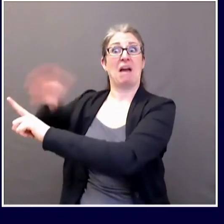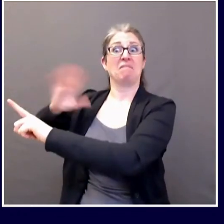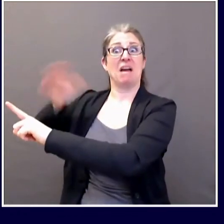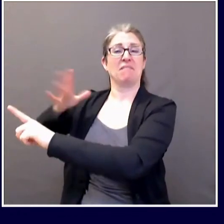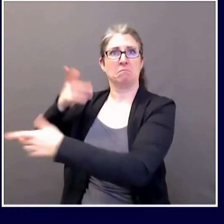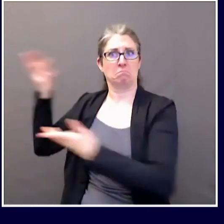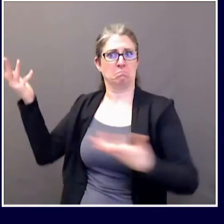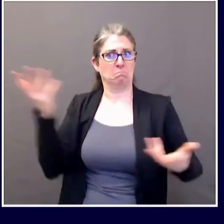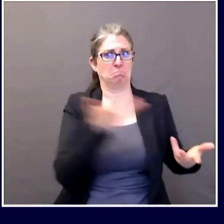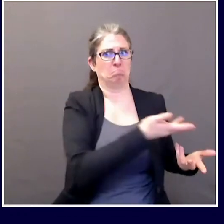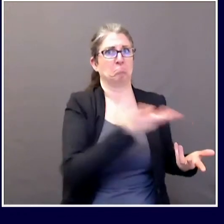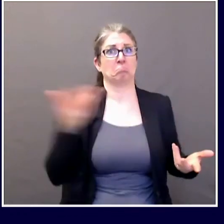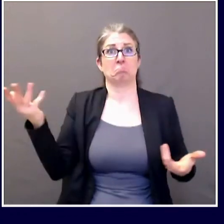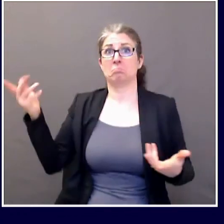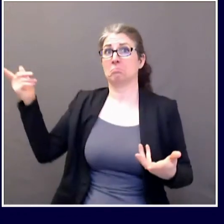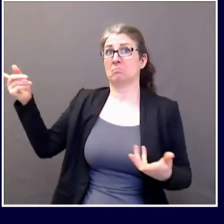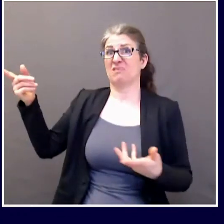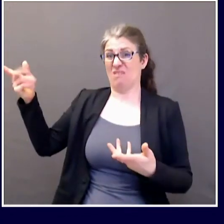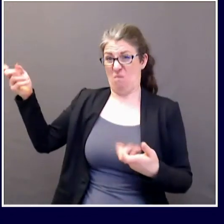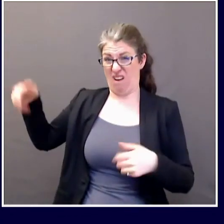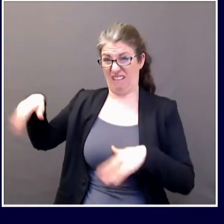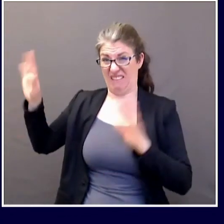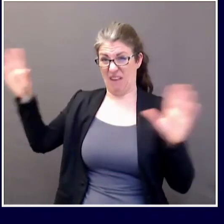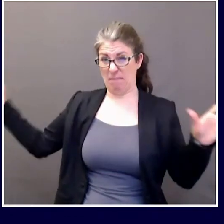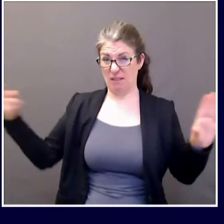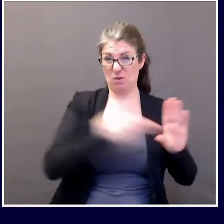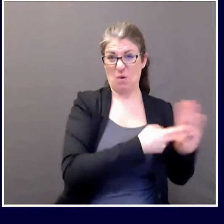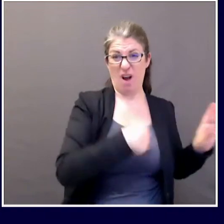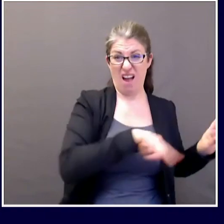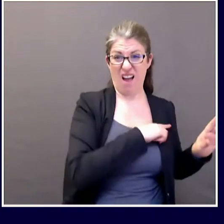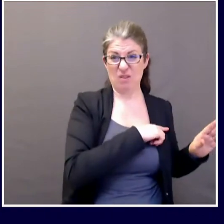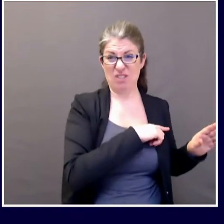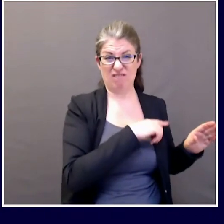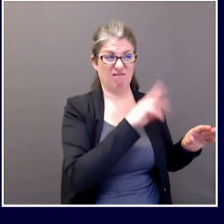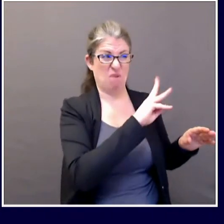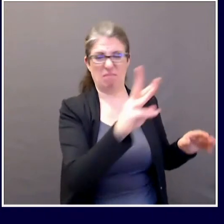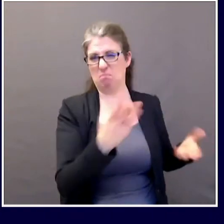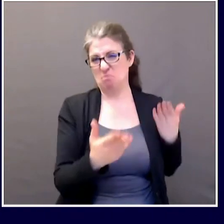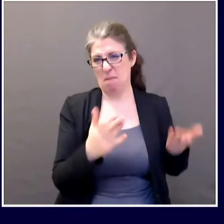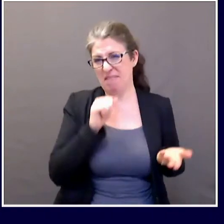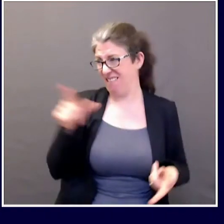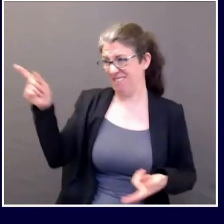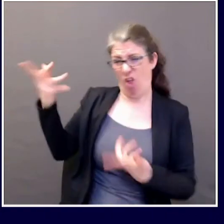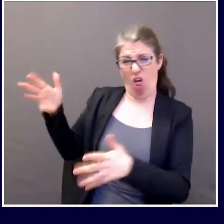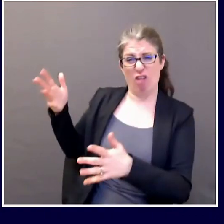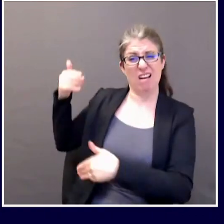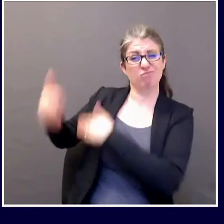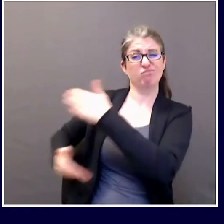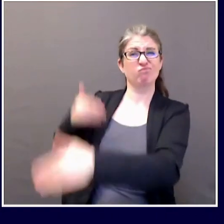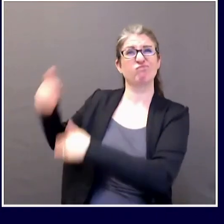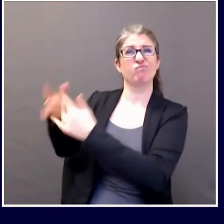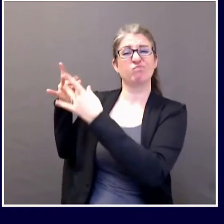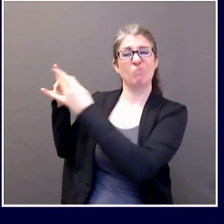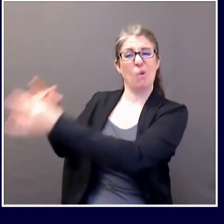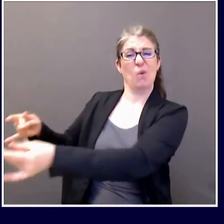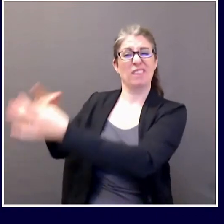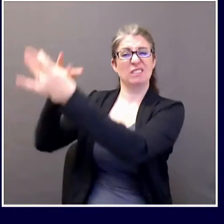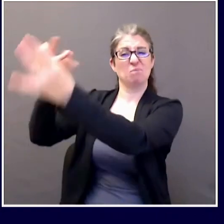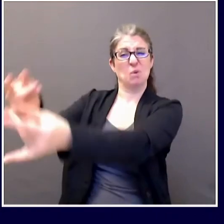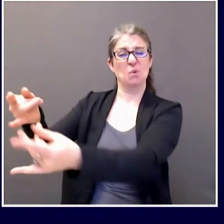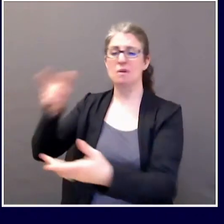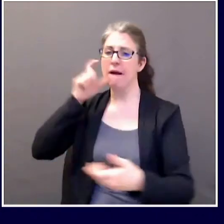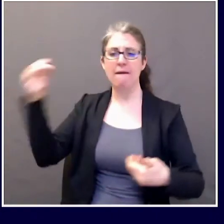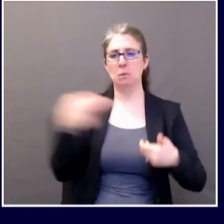platform may not be worth it for them, particularly because there may be unforeseen challenges. So we are working to bring all of those